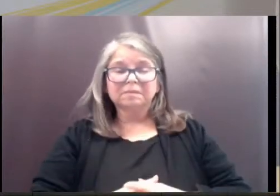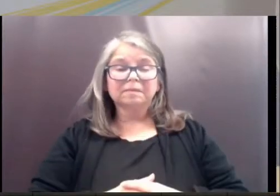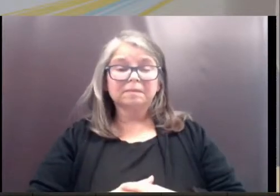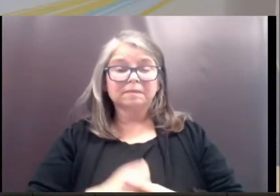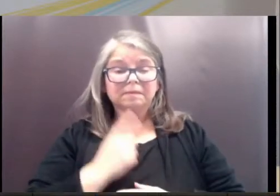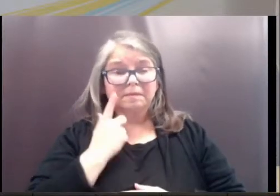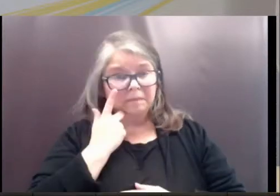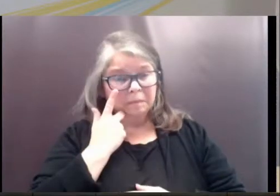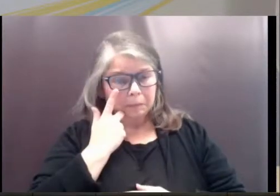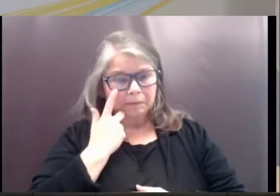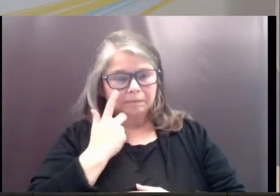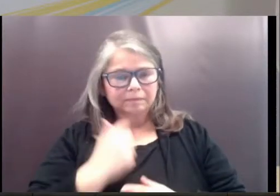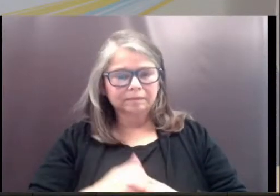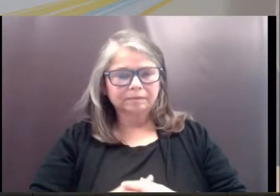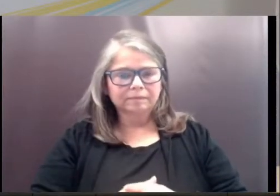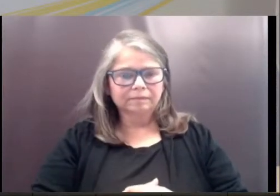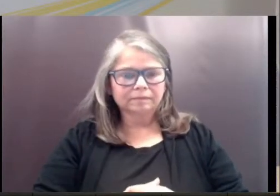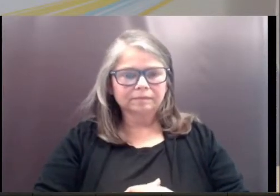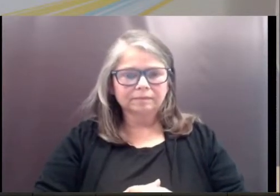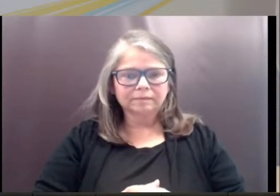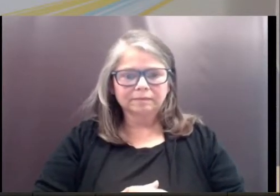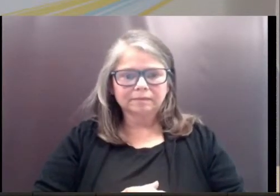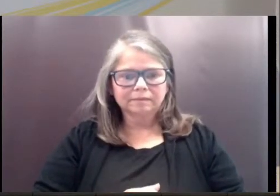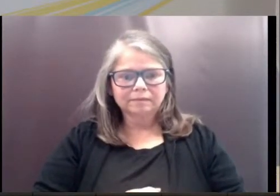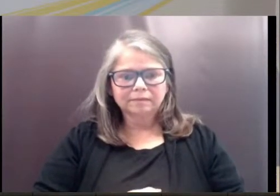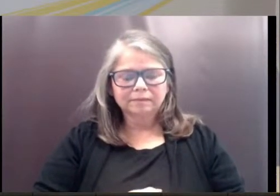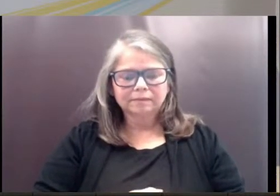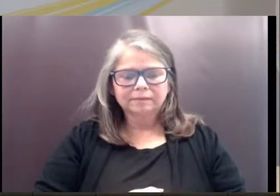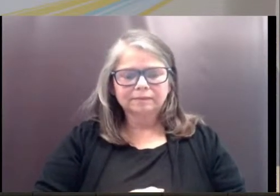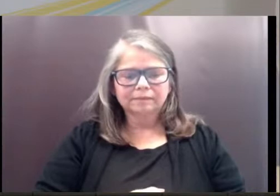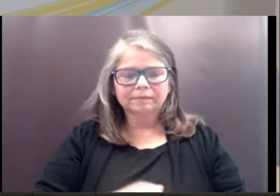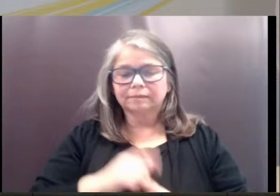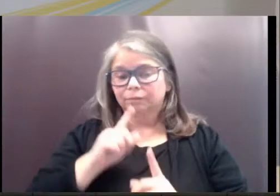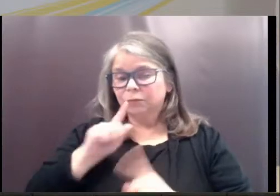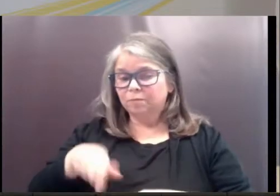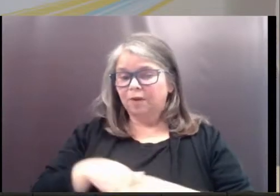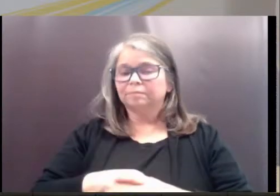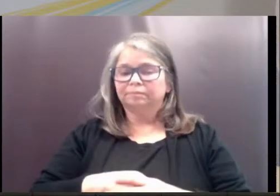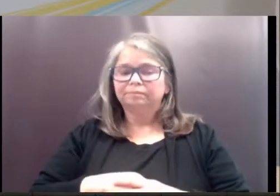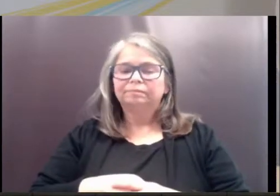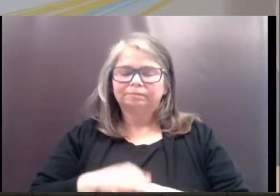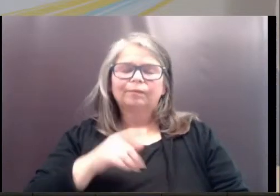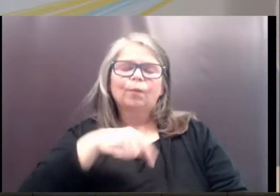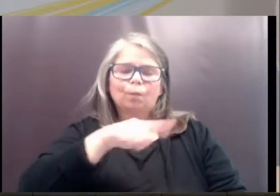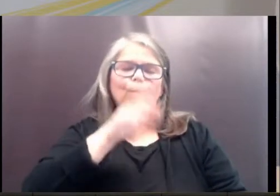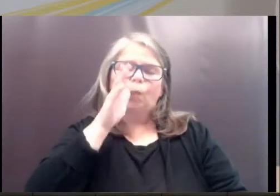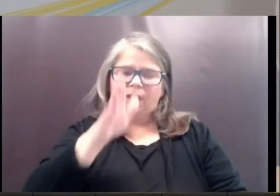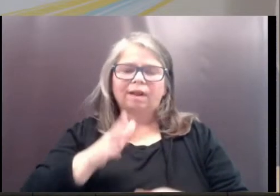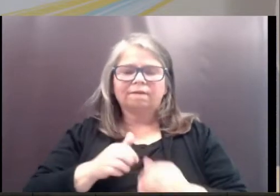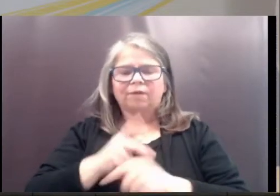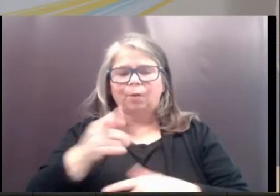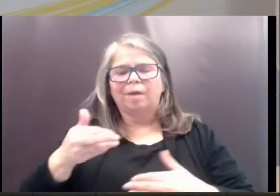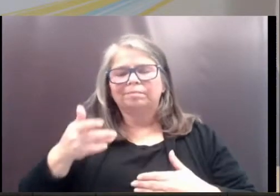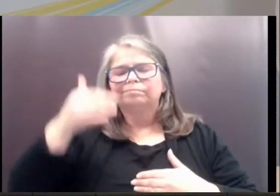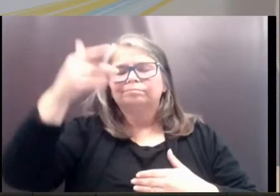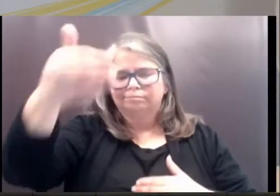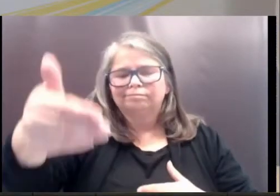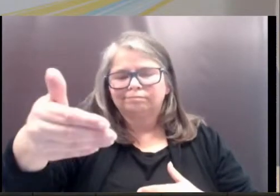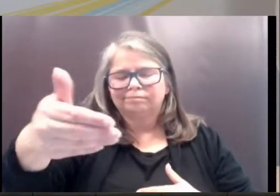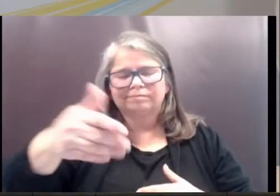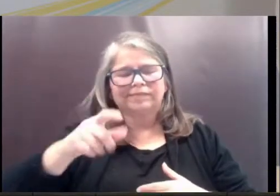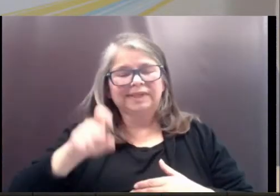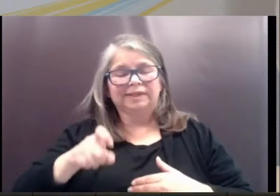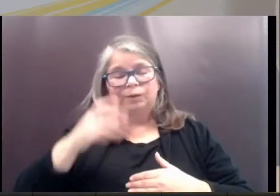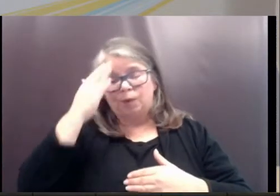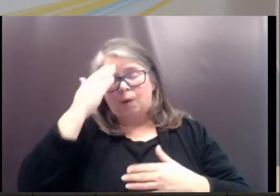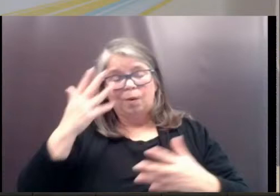I think that we can do all that as part of a follow-up, Rachel, because you need to look at the sensitivity and